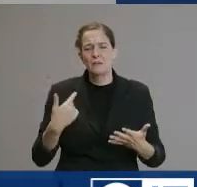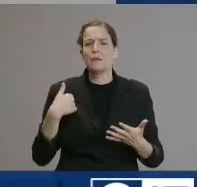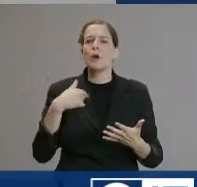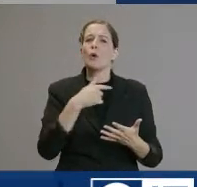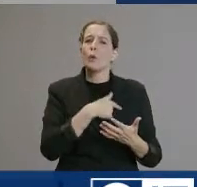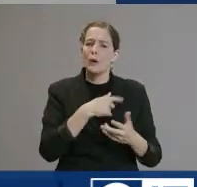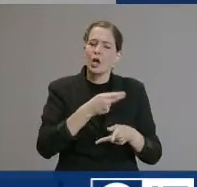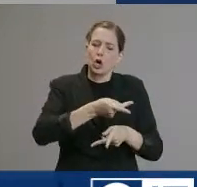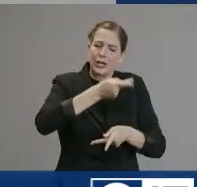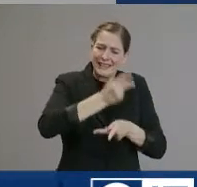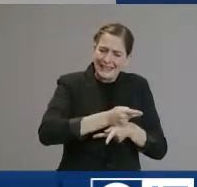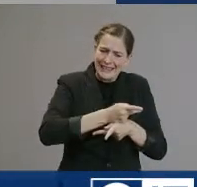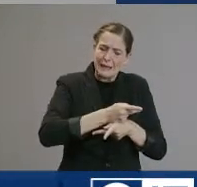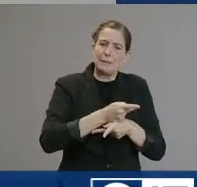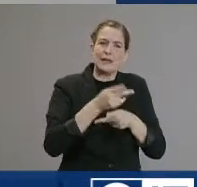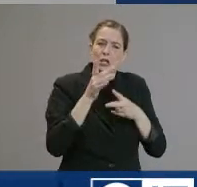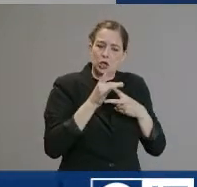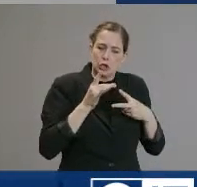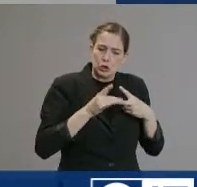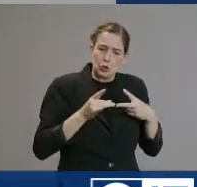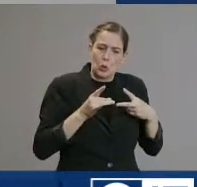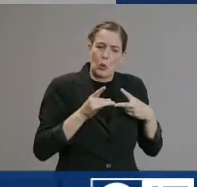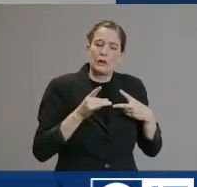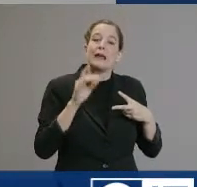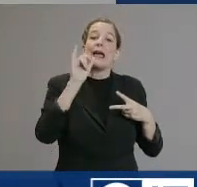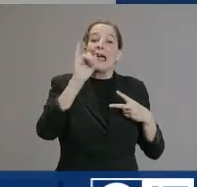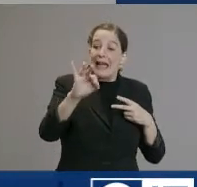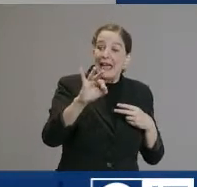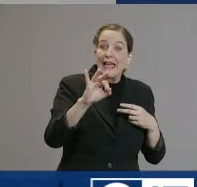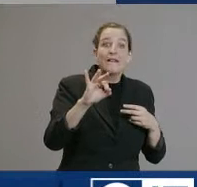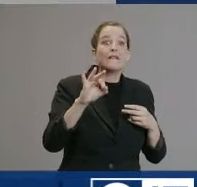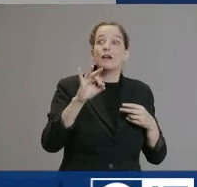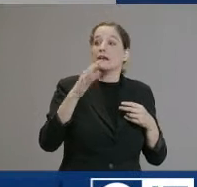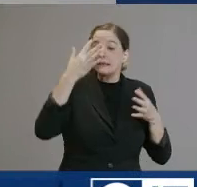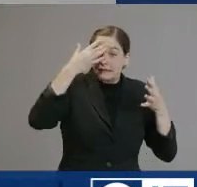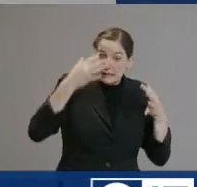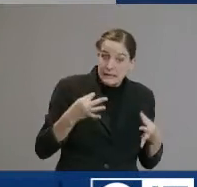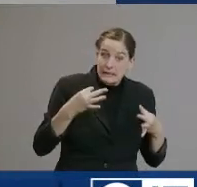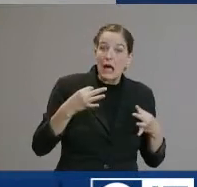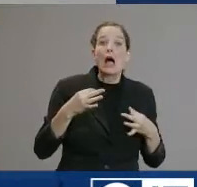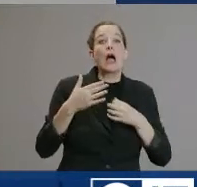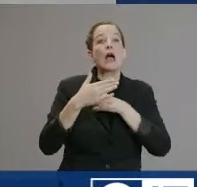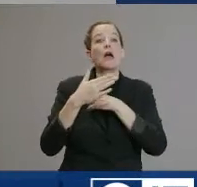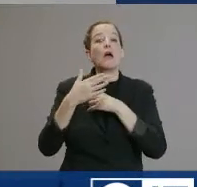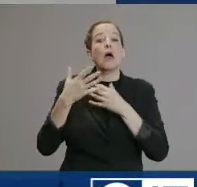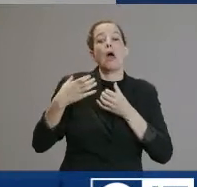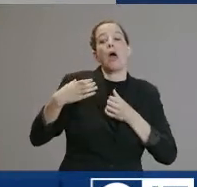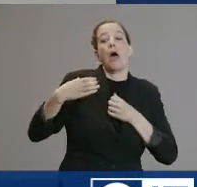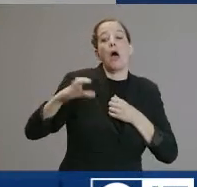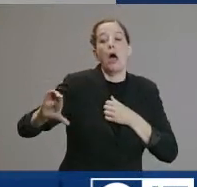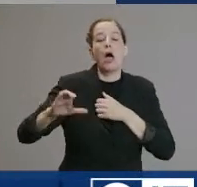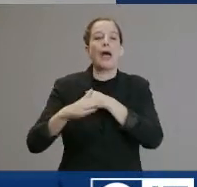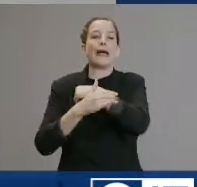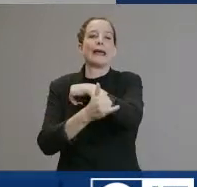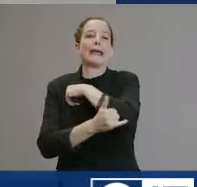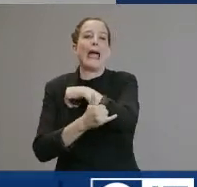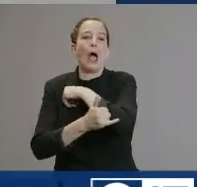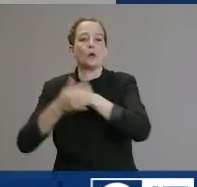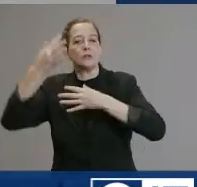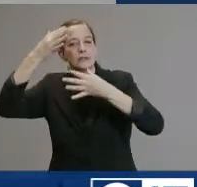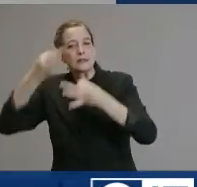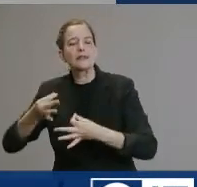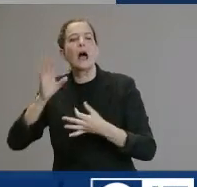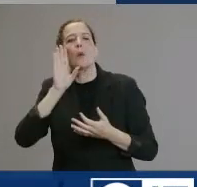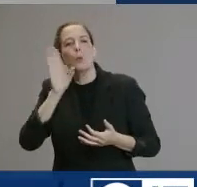county level if necessary. Every decision that I've made has been informed by public health. It's been statewide, and that's where we